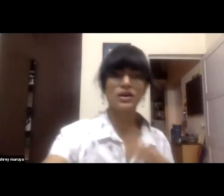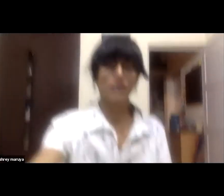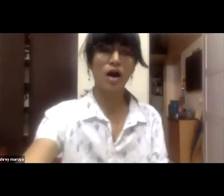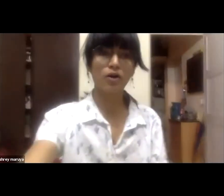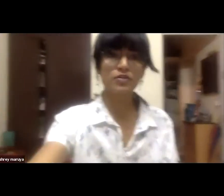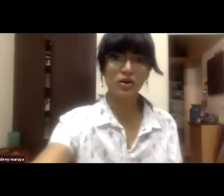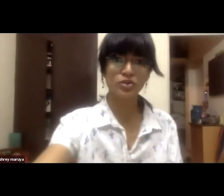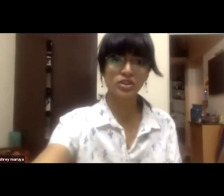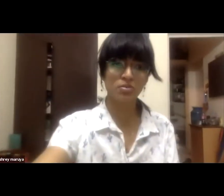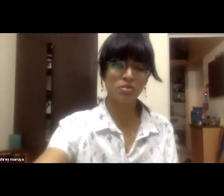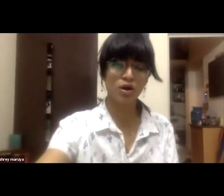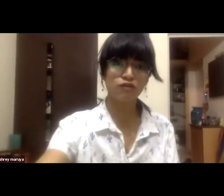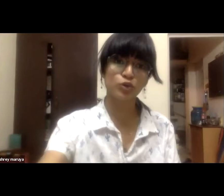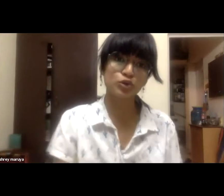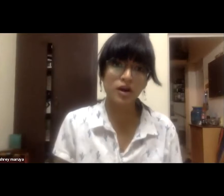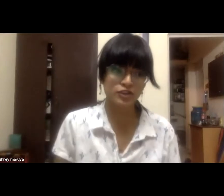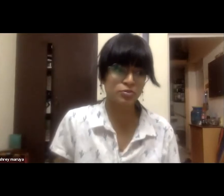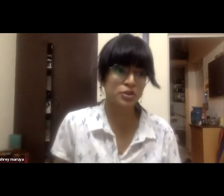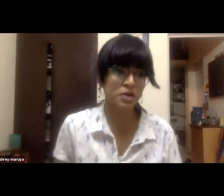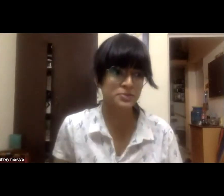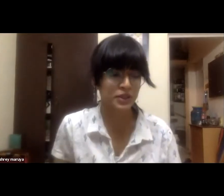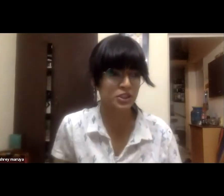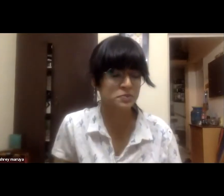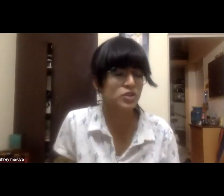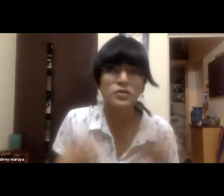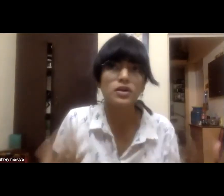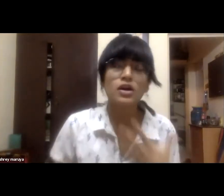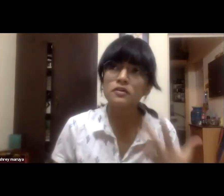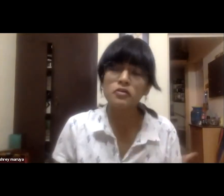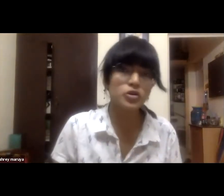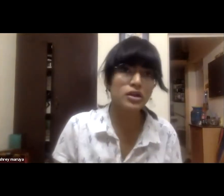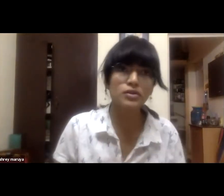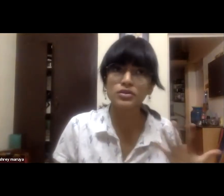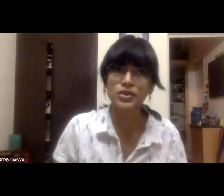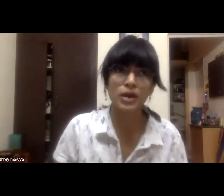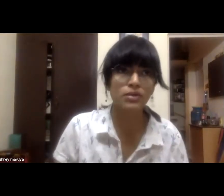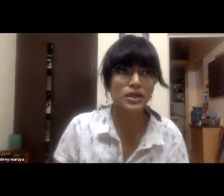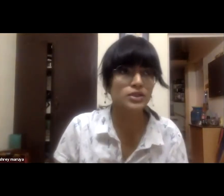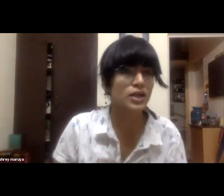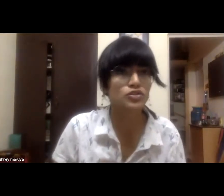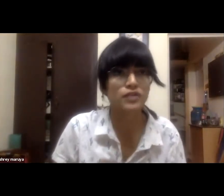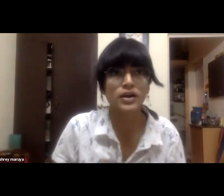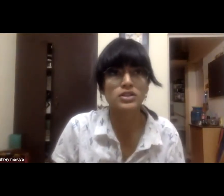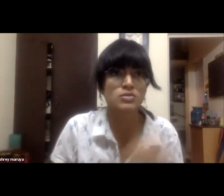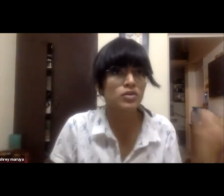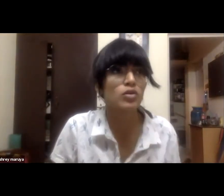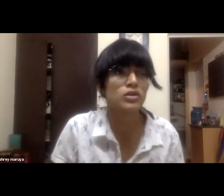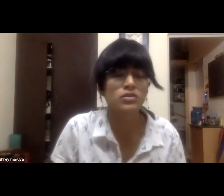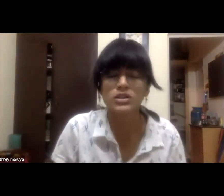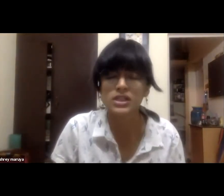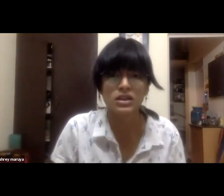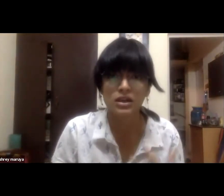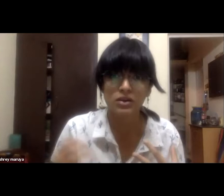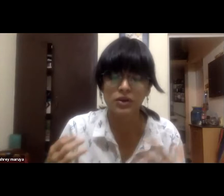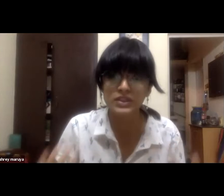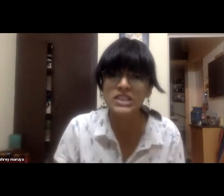interesting how we found some photographs of Bhuribai's paintings, because we were really, scrambling, trying to find some of her older